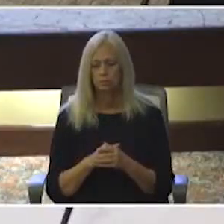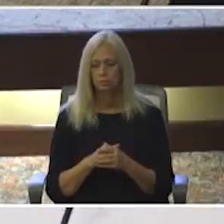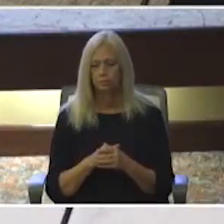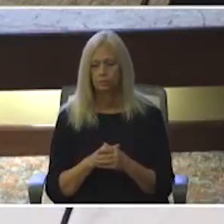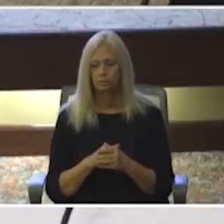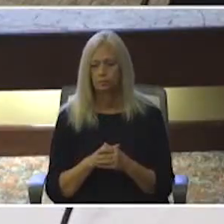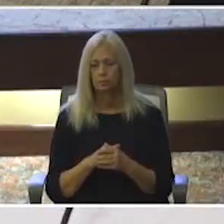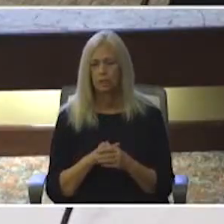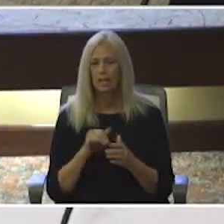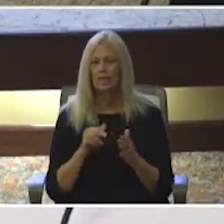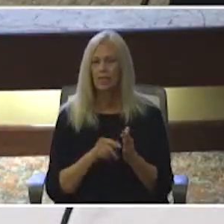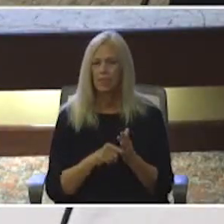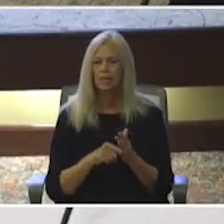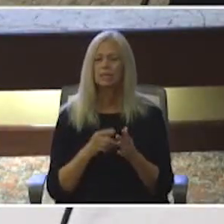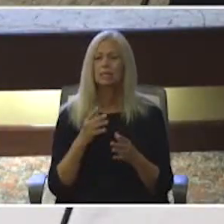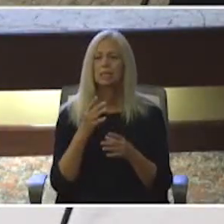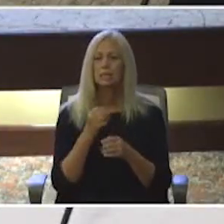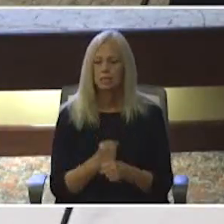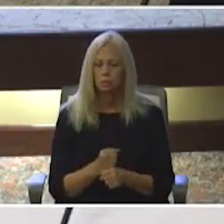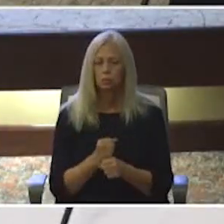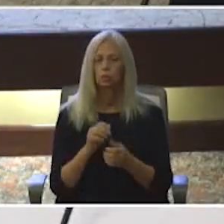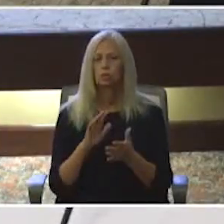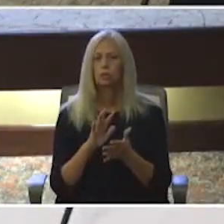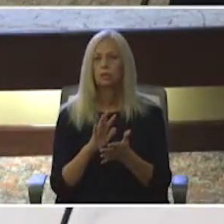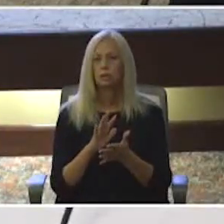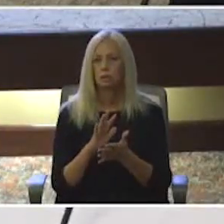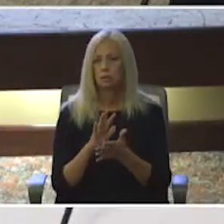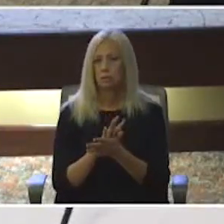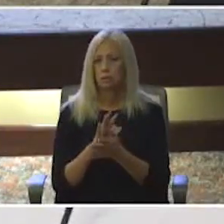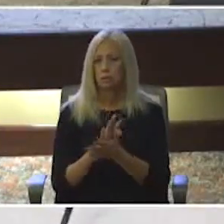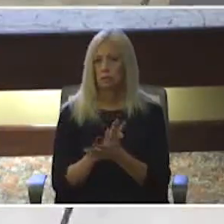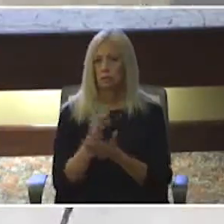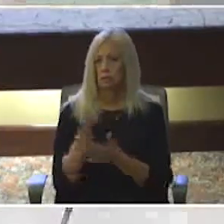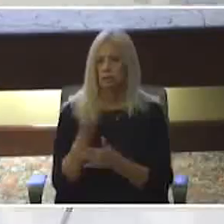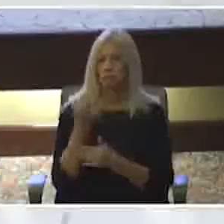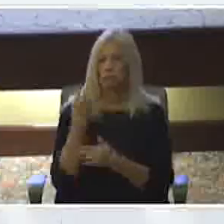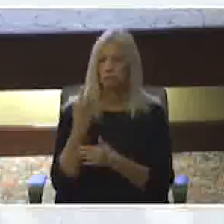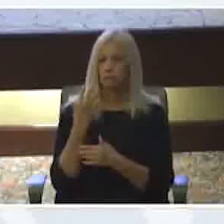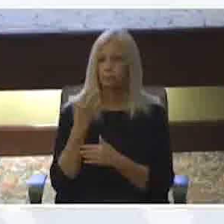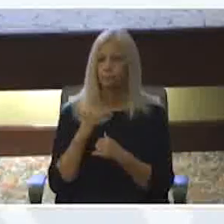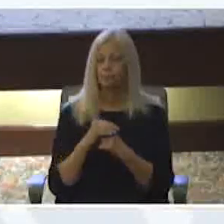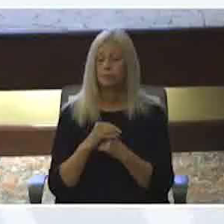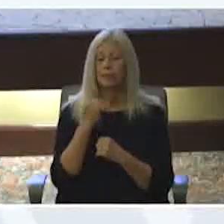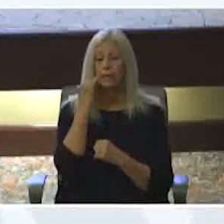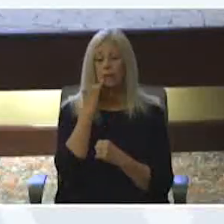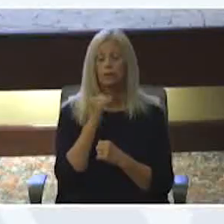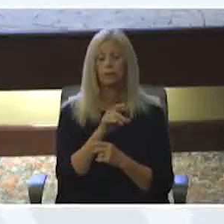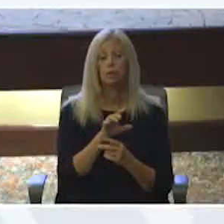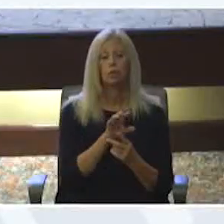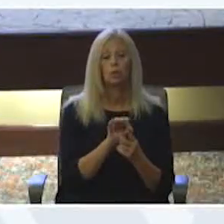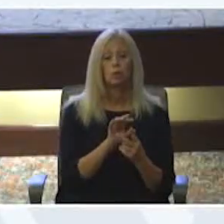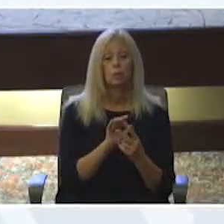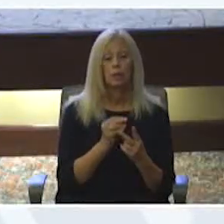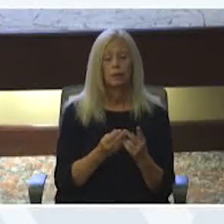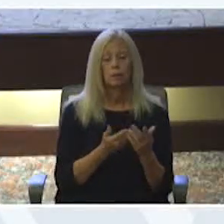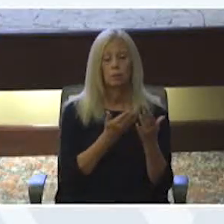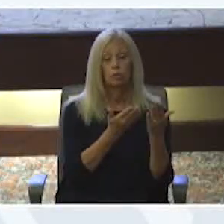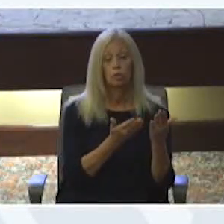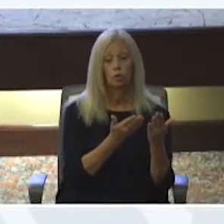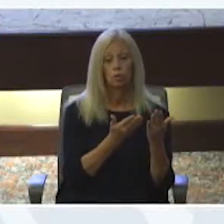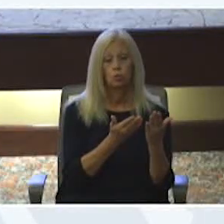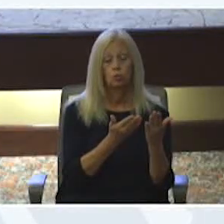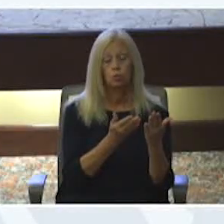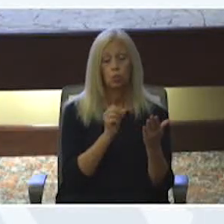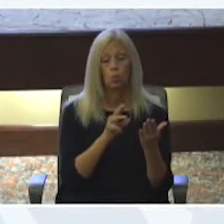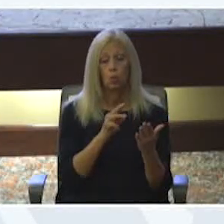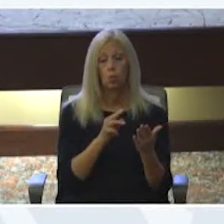So this was just a summary sheet here that kind of showed if you selected the proposed, or if we went with